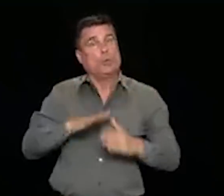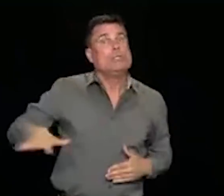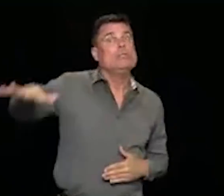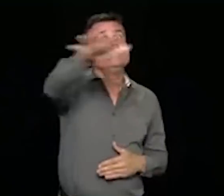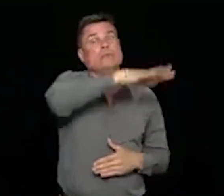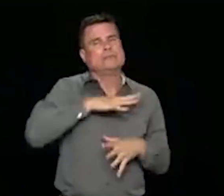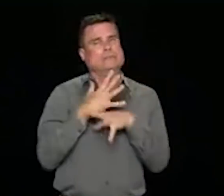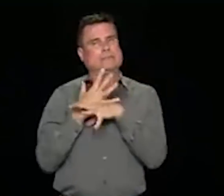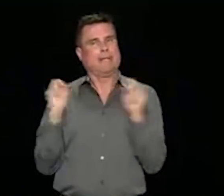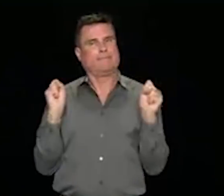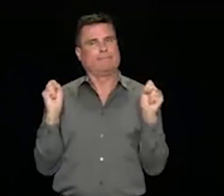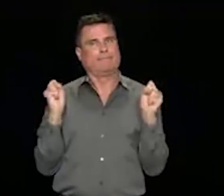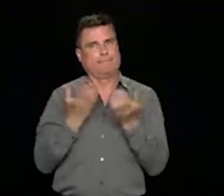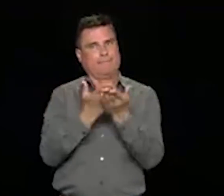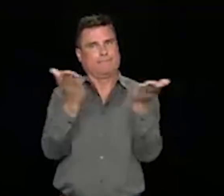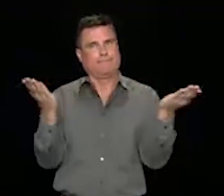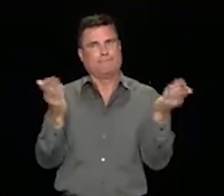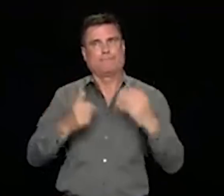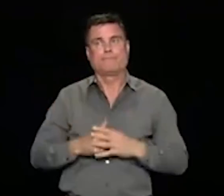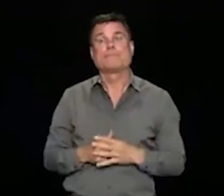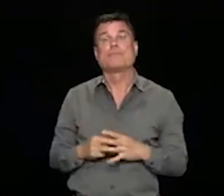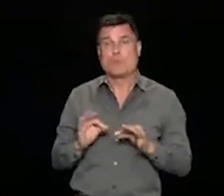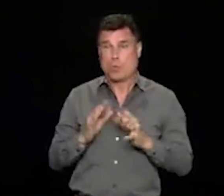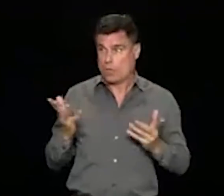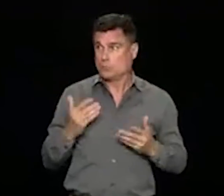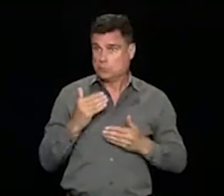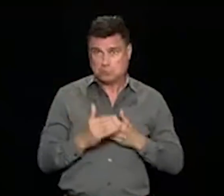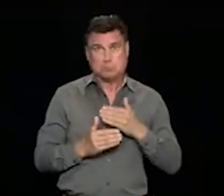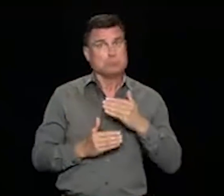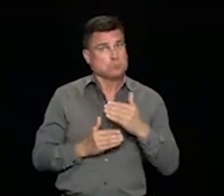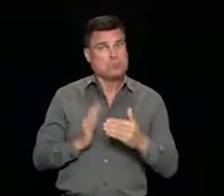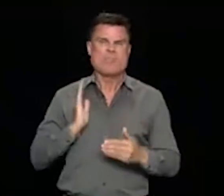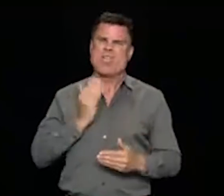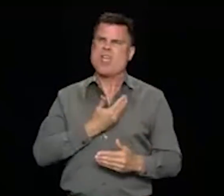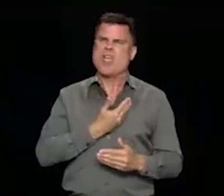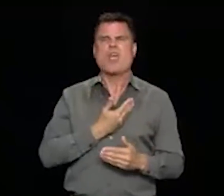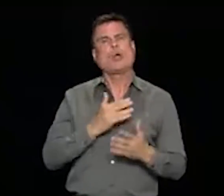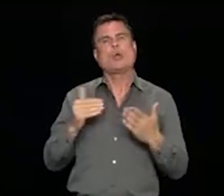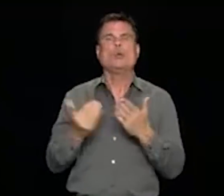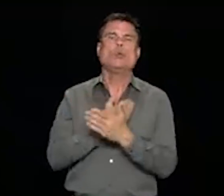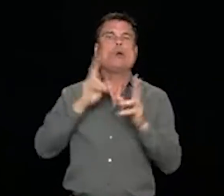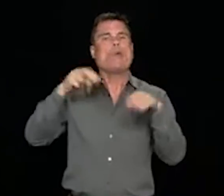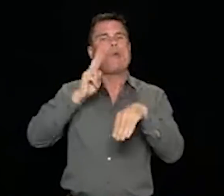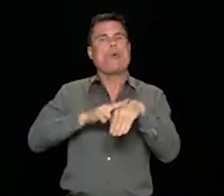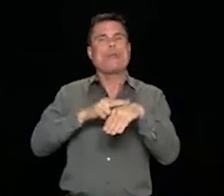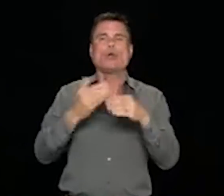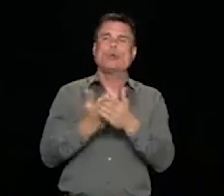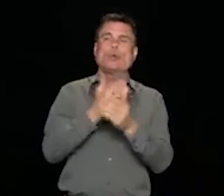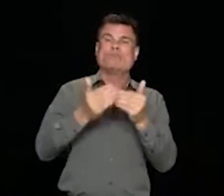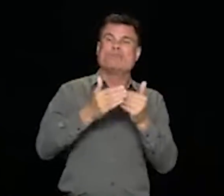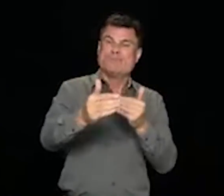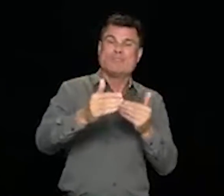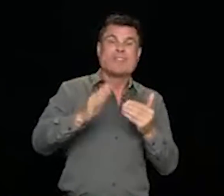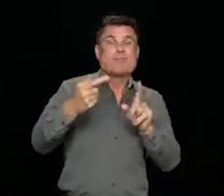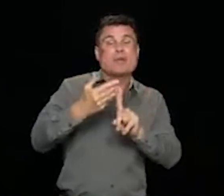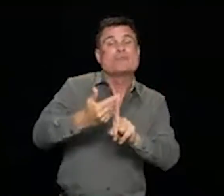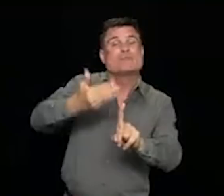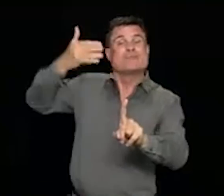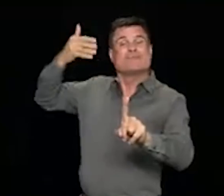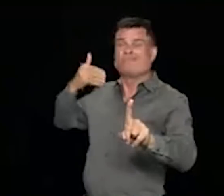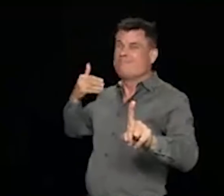As we go forward, our new normal is different, and it will be for some time, and we need to keep within our